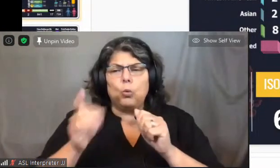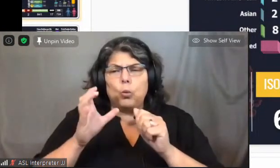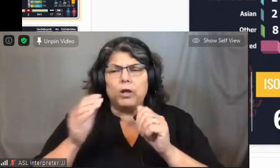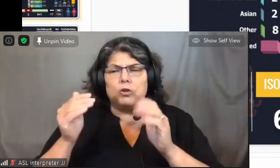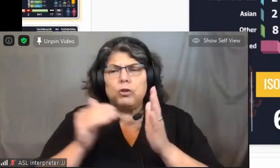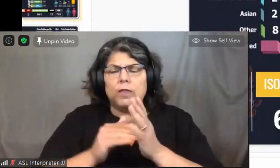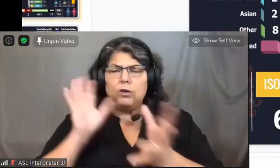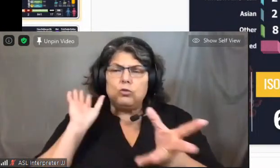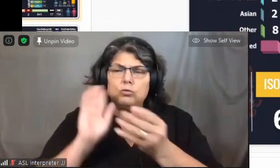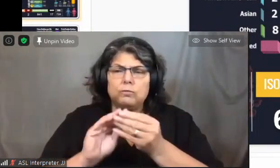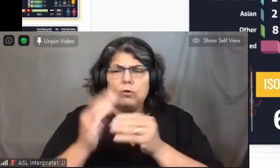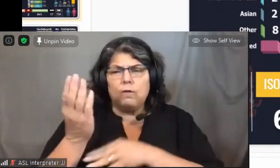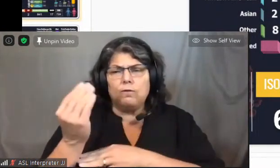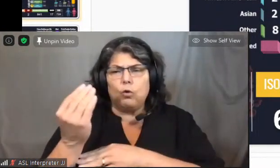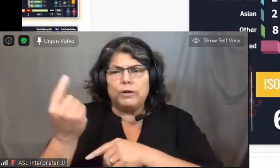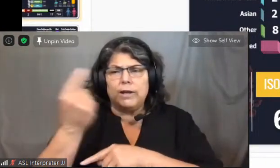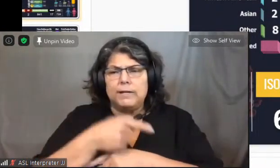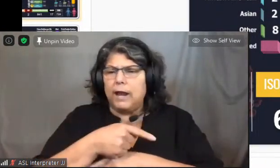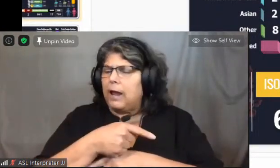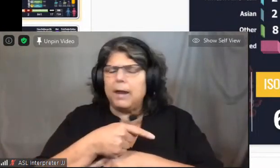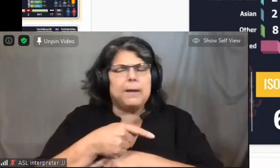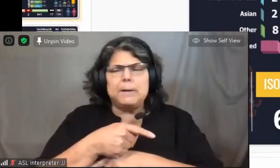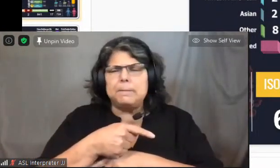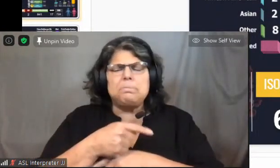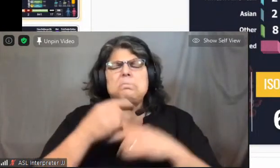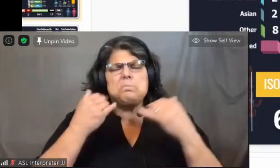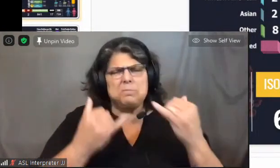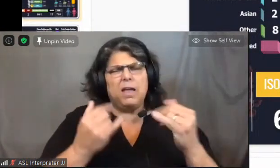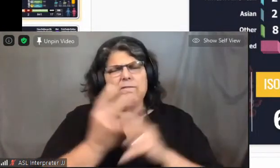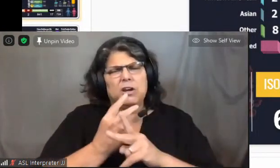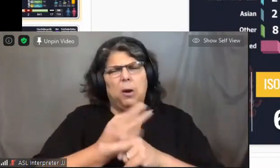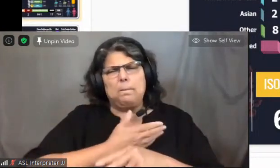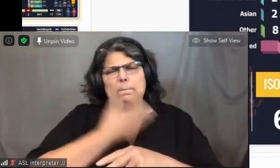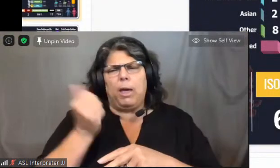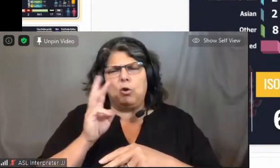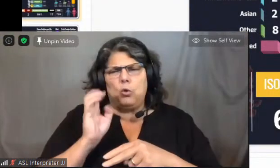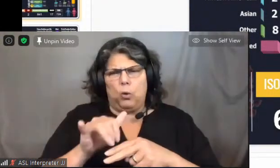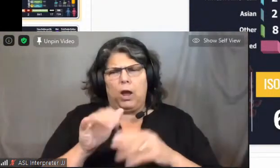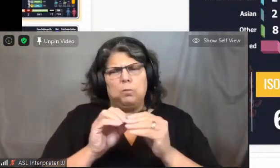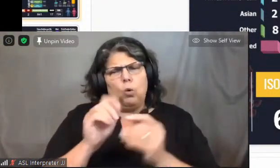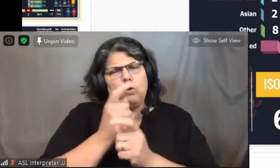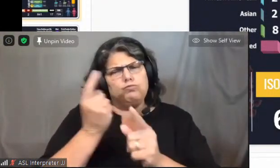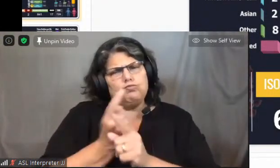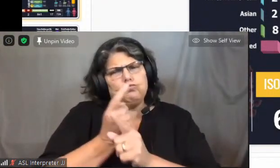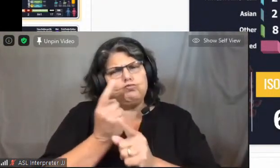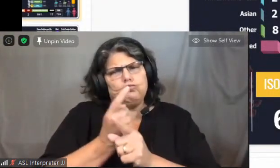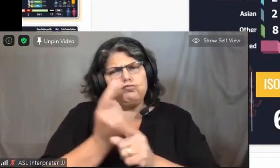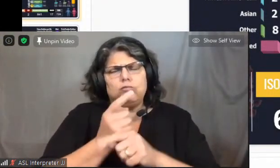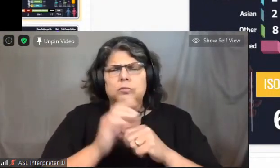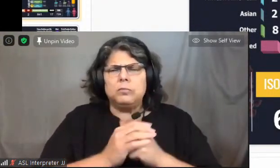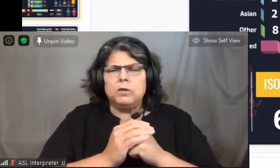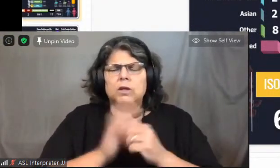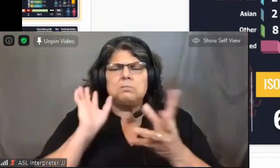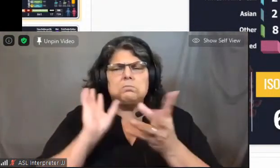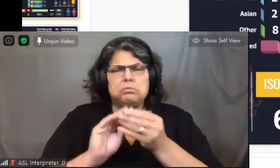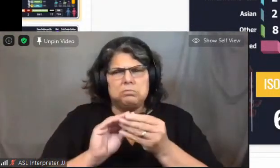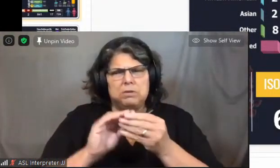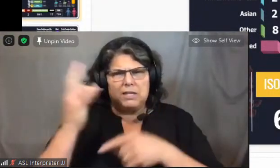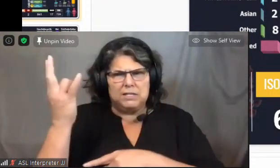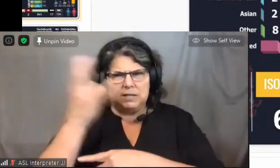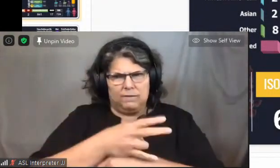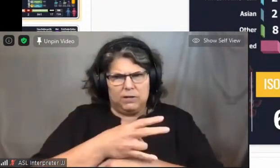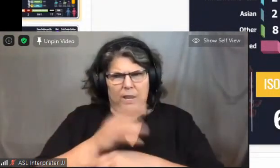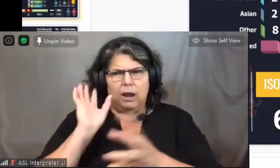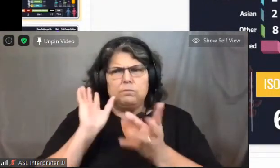14-day period. We've changed to a more accurate calculation, which looks at a 7-day average of